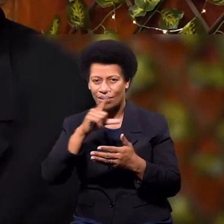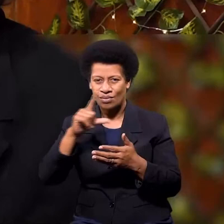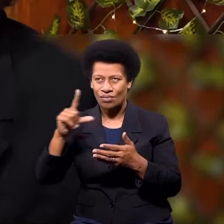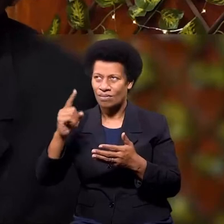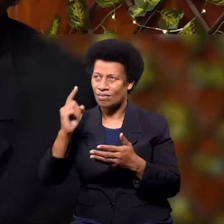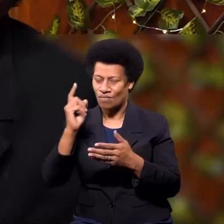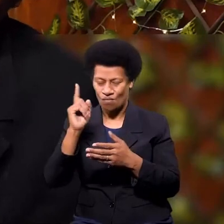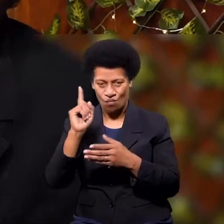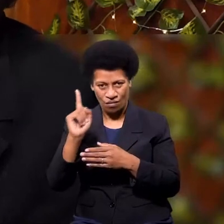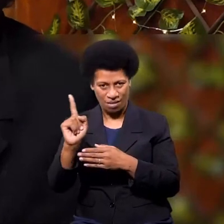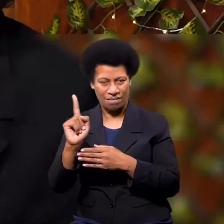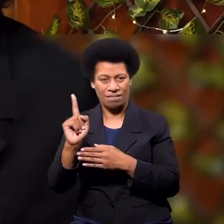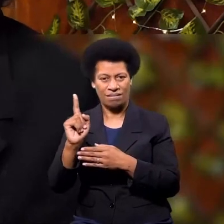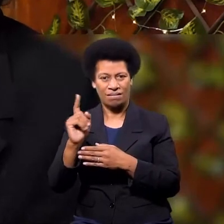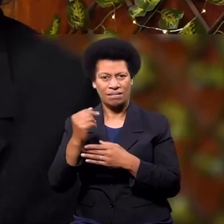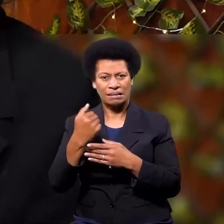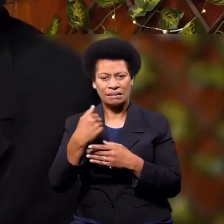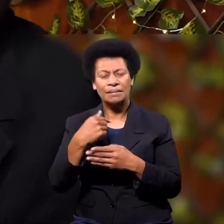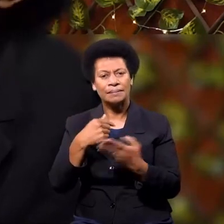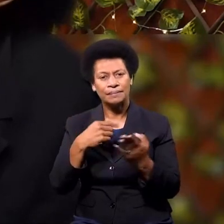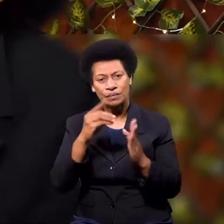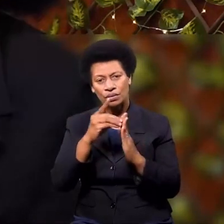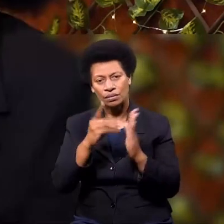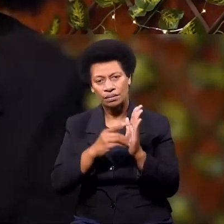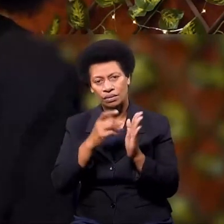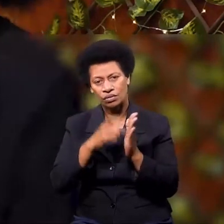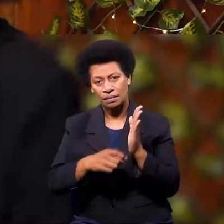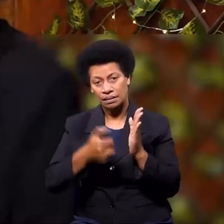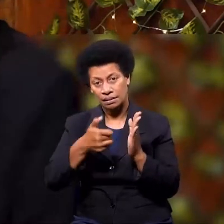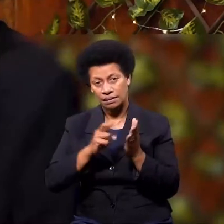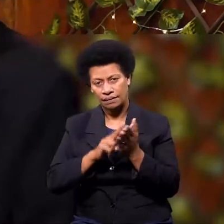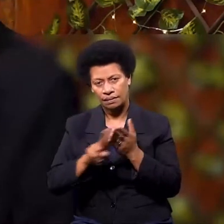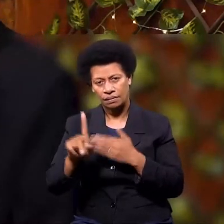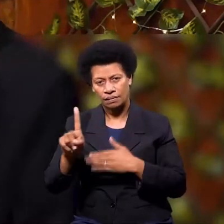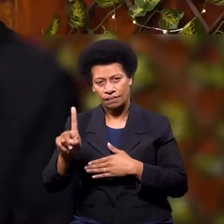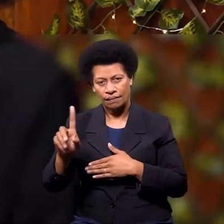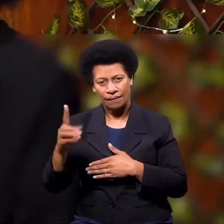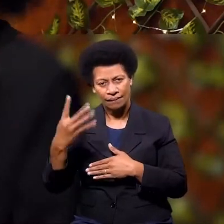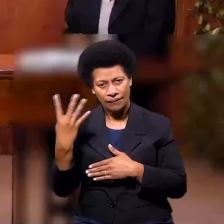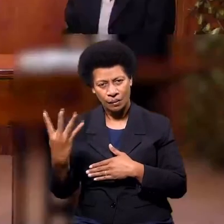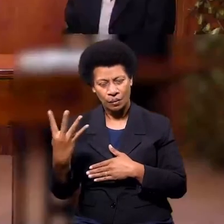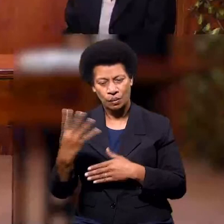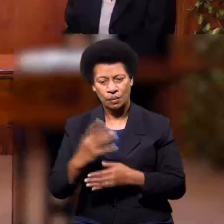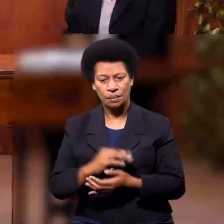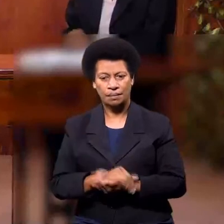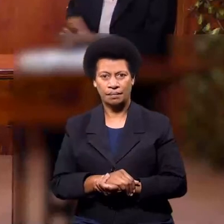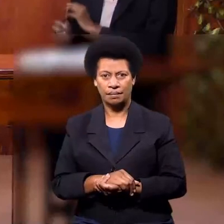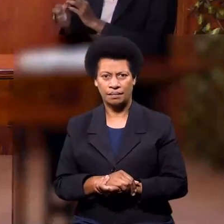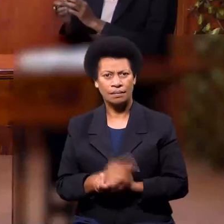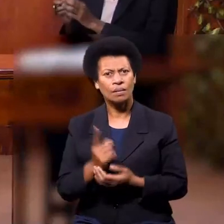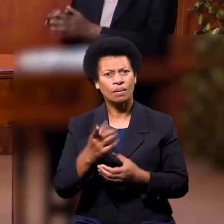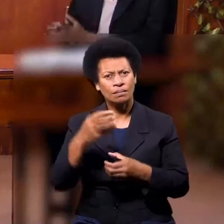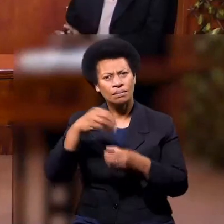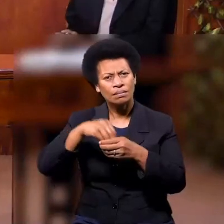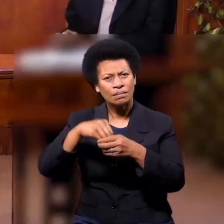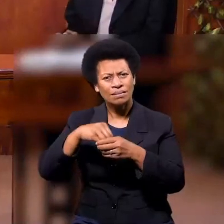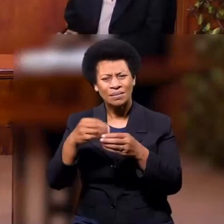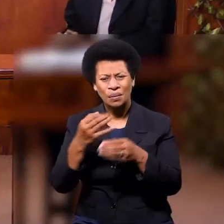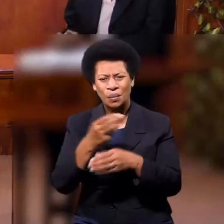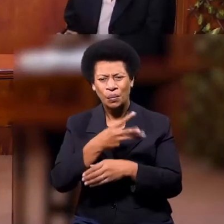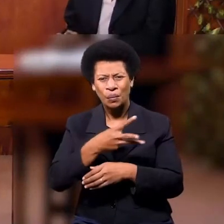one. Miss Williams, you know, Deuteronomy chapter 6 and verse 4, what truths are contained in the